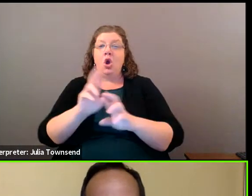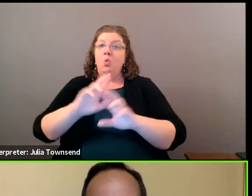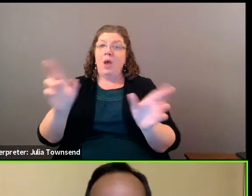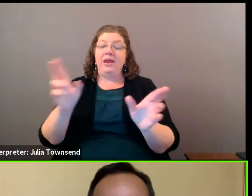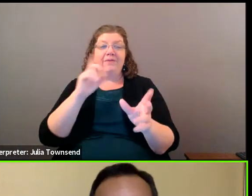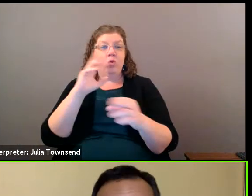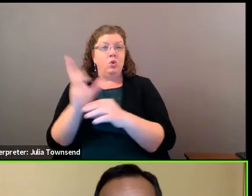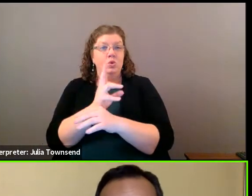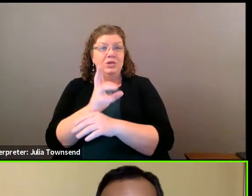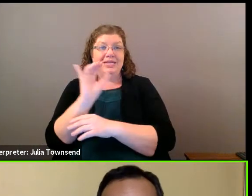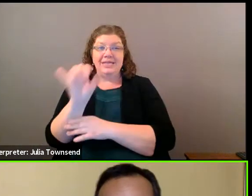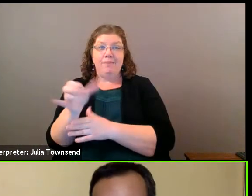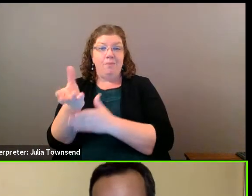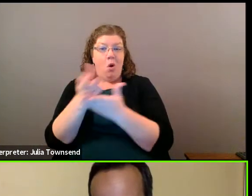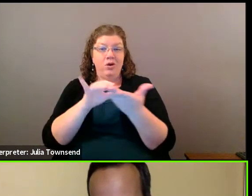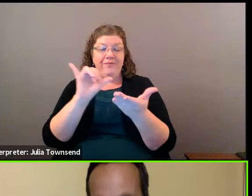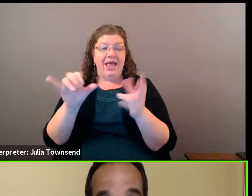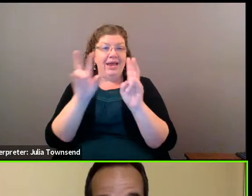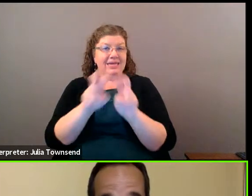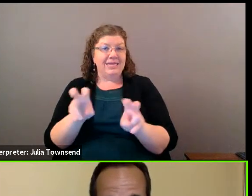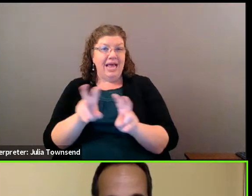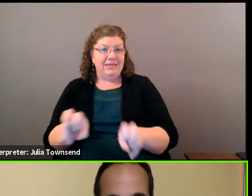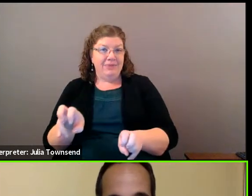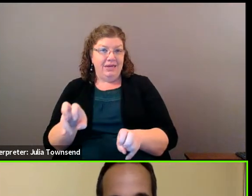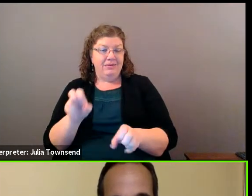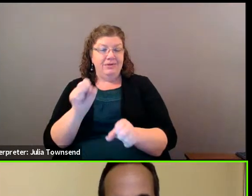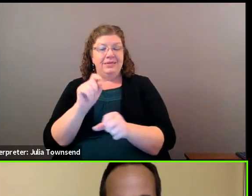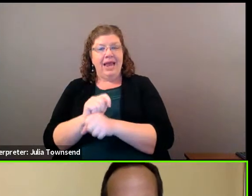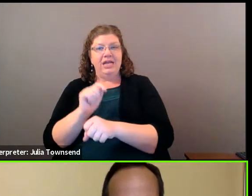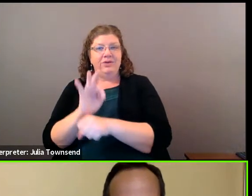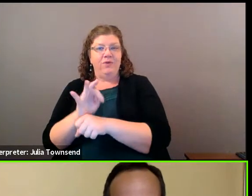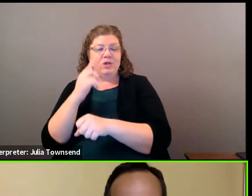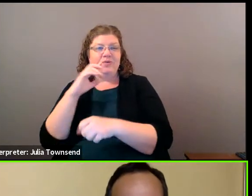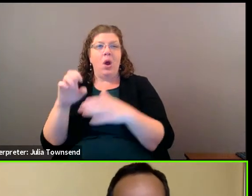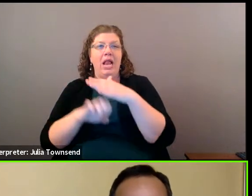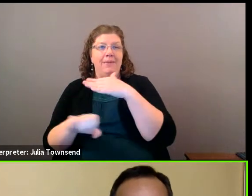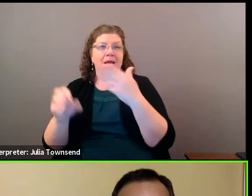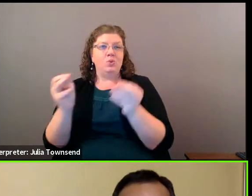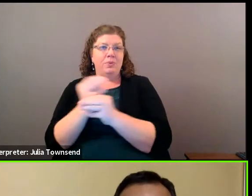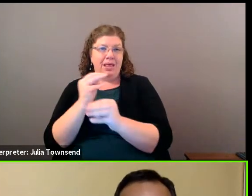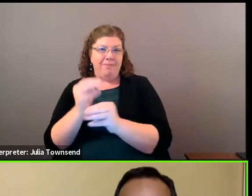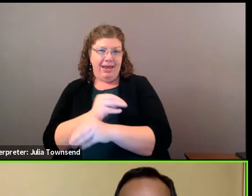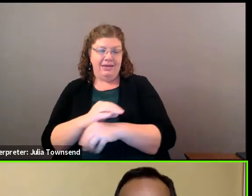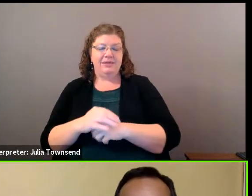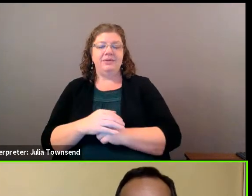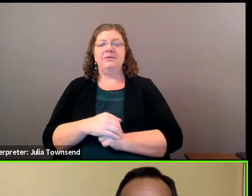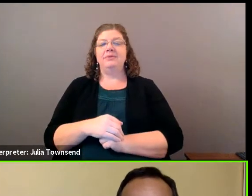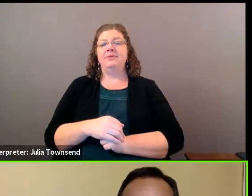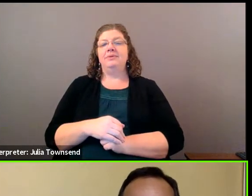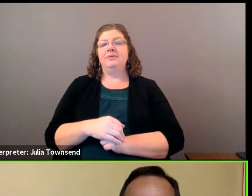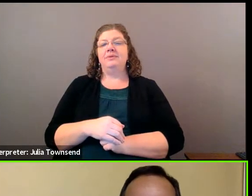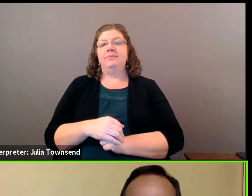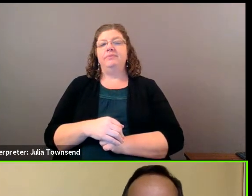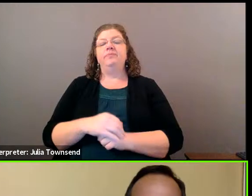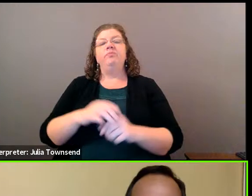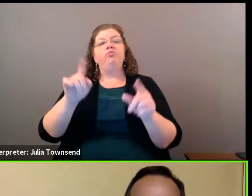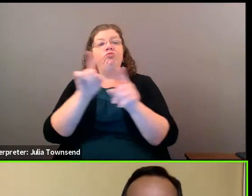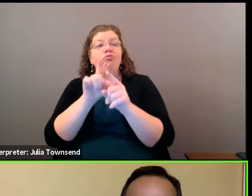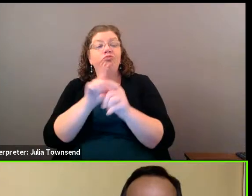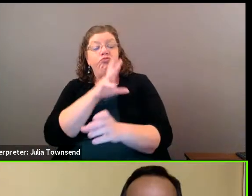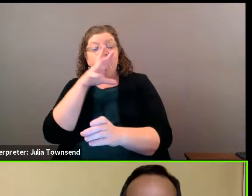that assessment task force for elementary mathematics. There's also